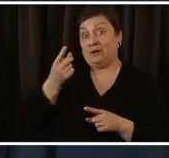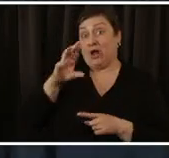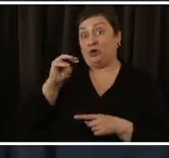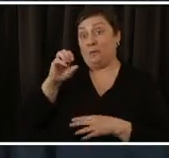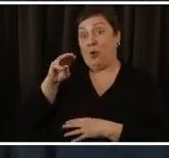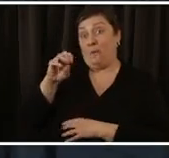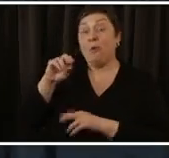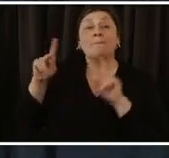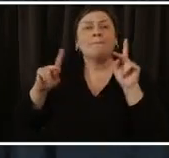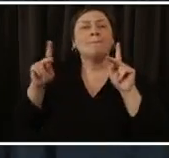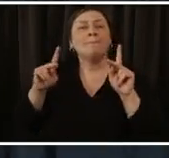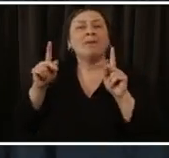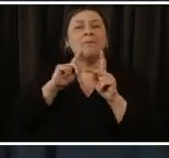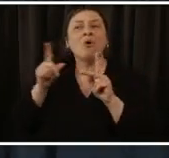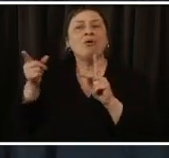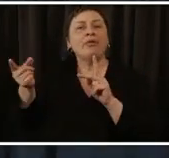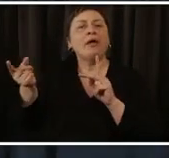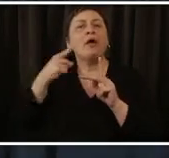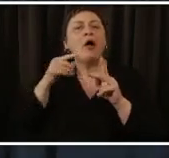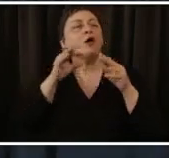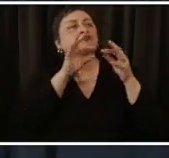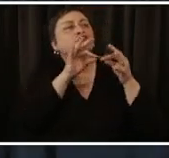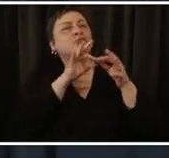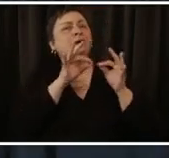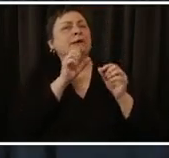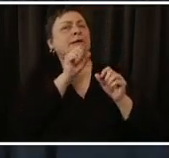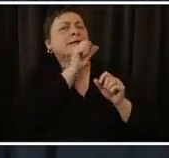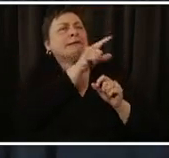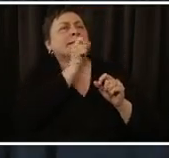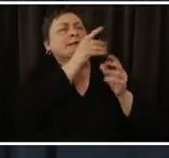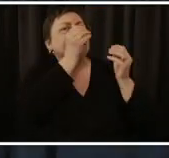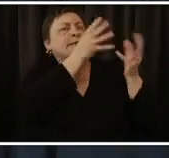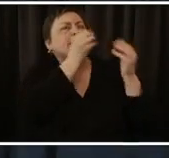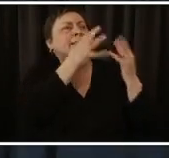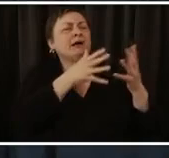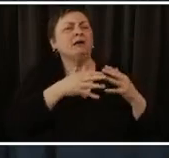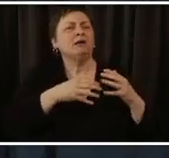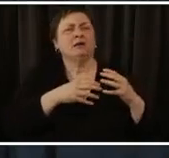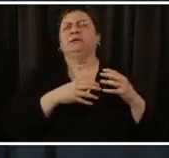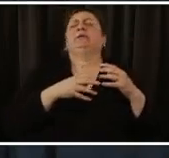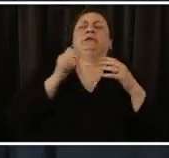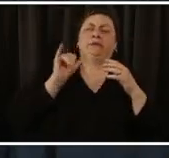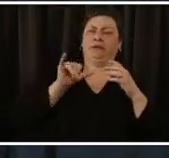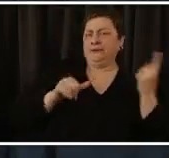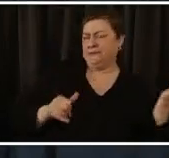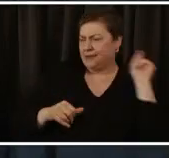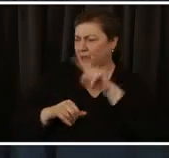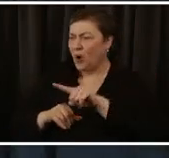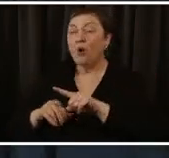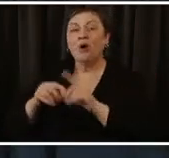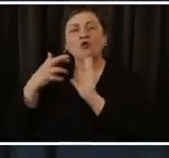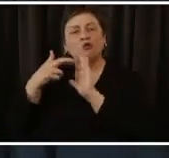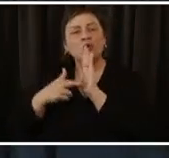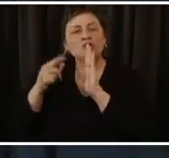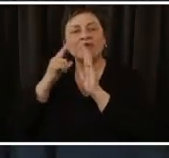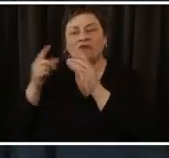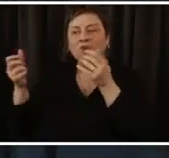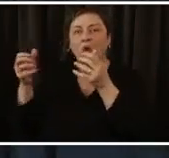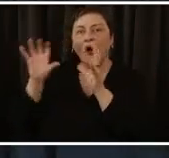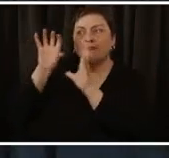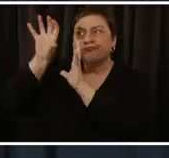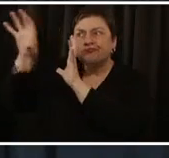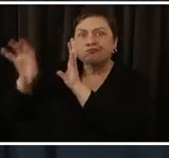people. That things didn't look right. It was investigated. It was found the storage protocols were not met, and it was shut